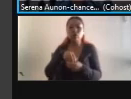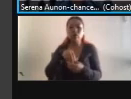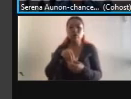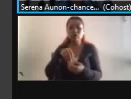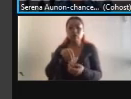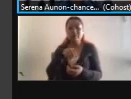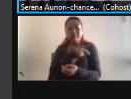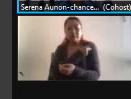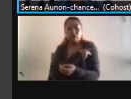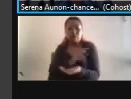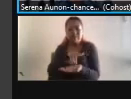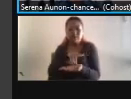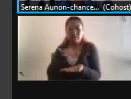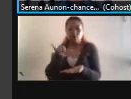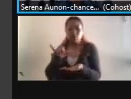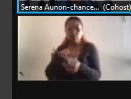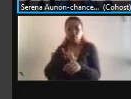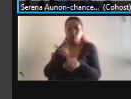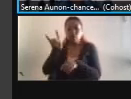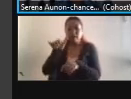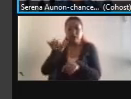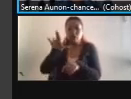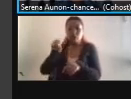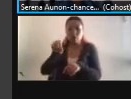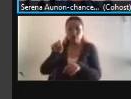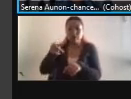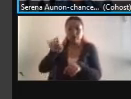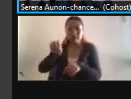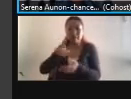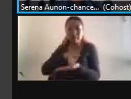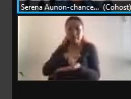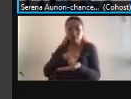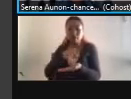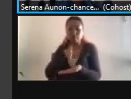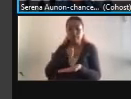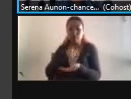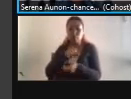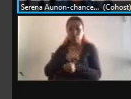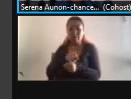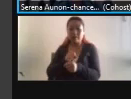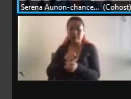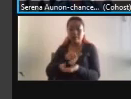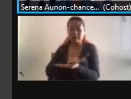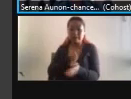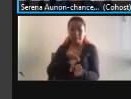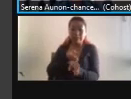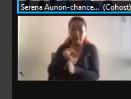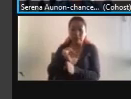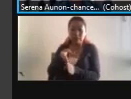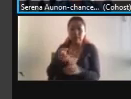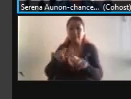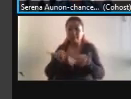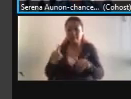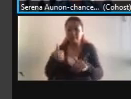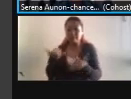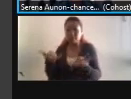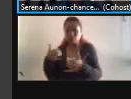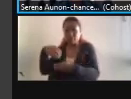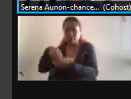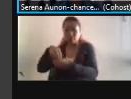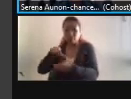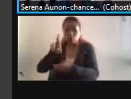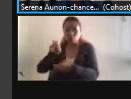do as someone in academia, as well as still in the Corps, is spend time as often as